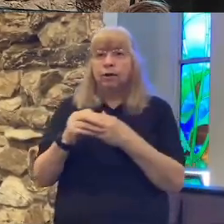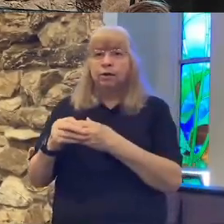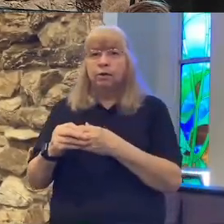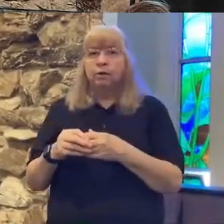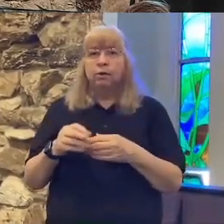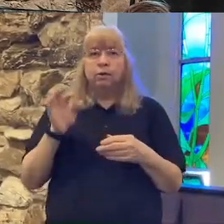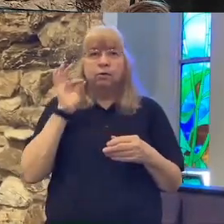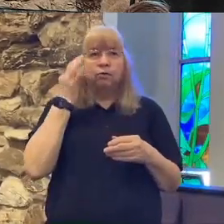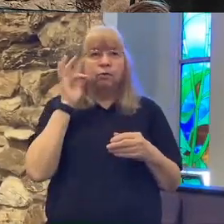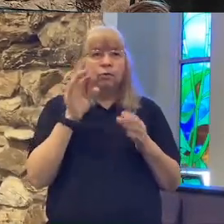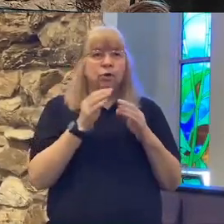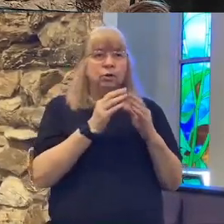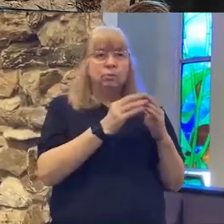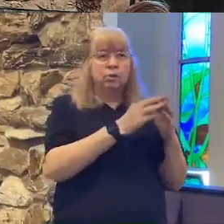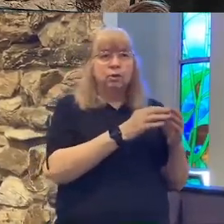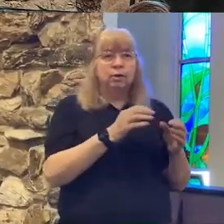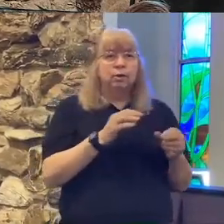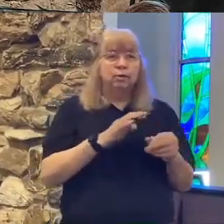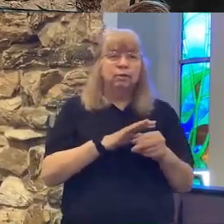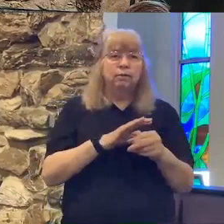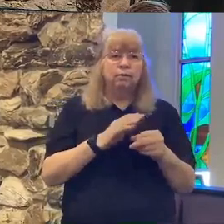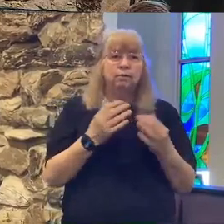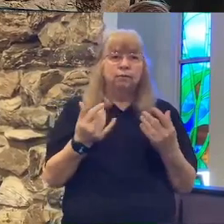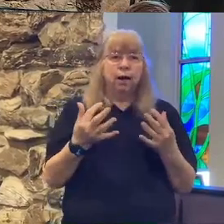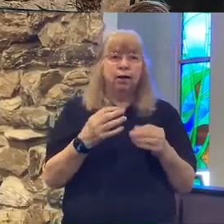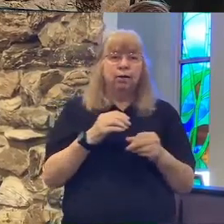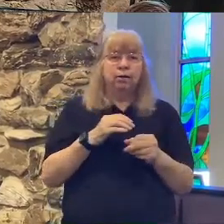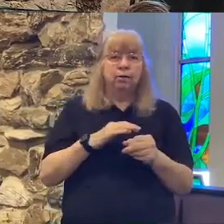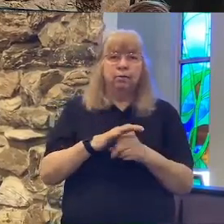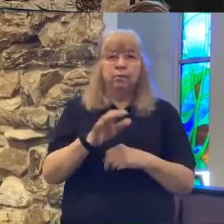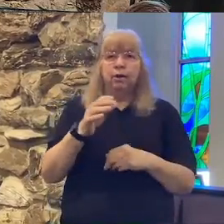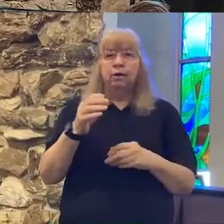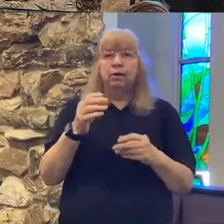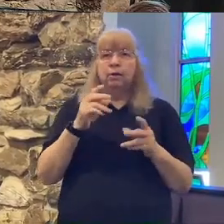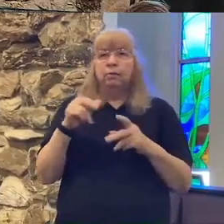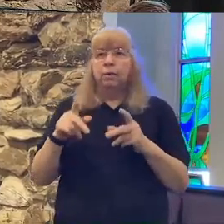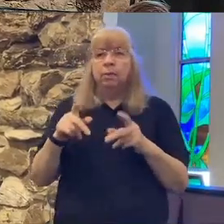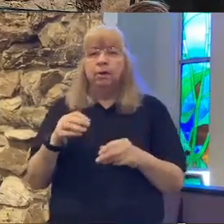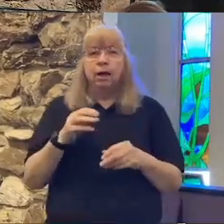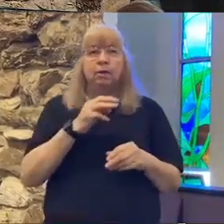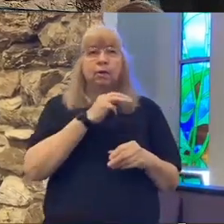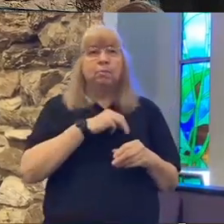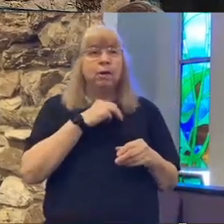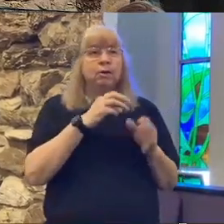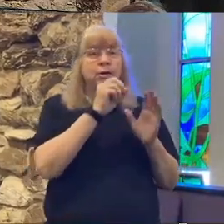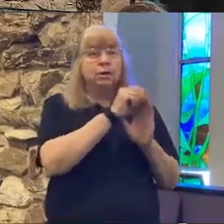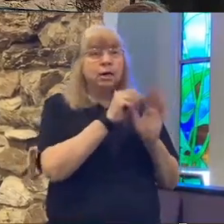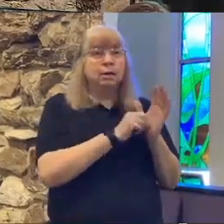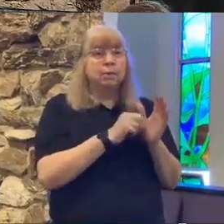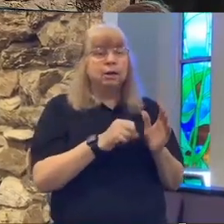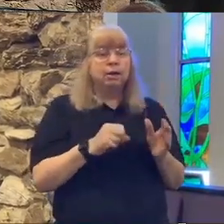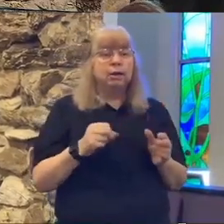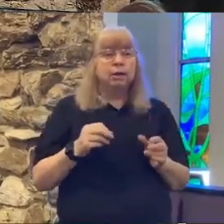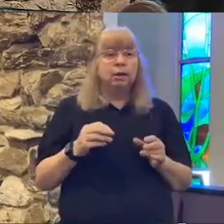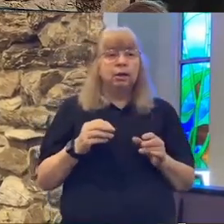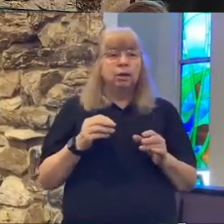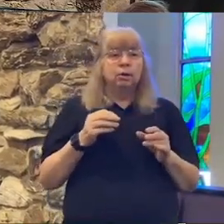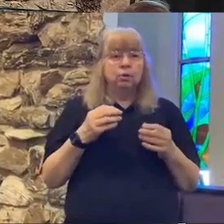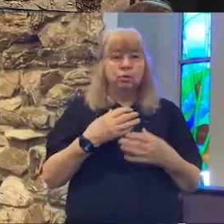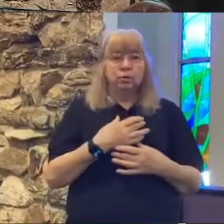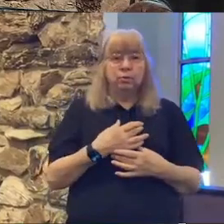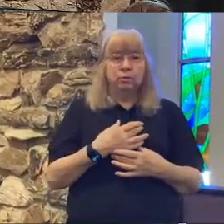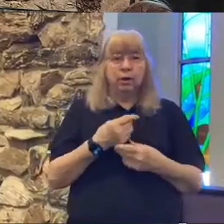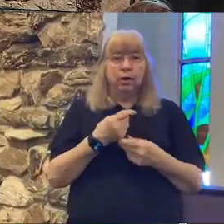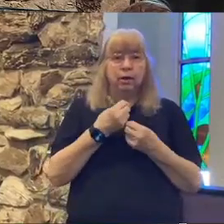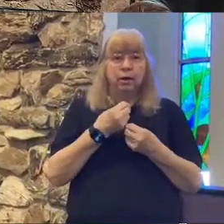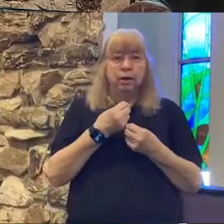fruitful communities, fire-filled people. Now, their mission statement, to inspire,